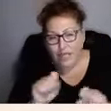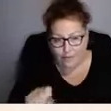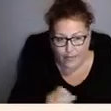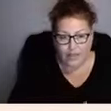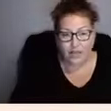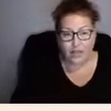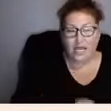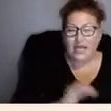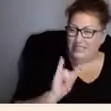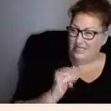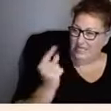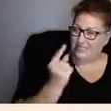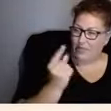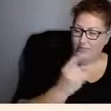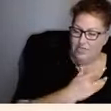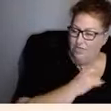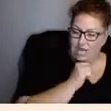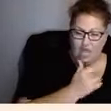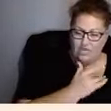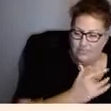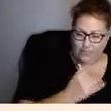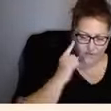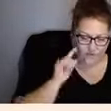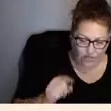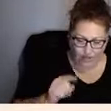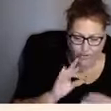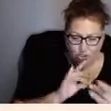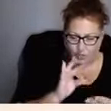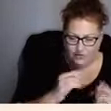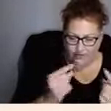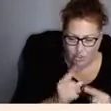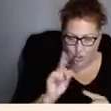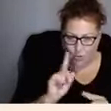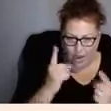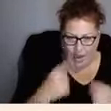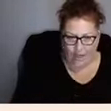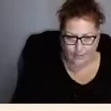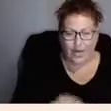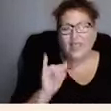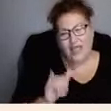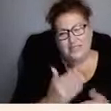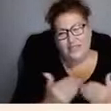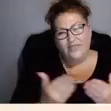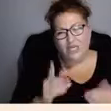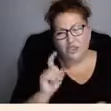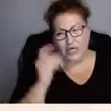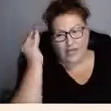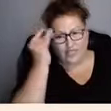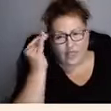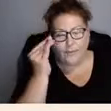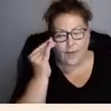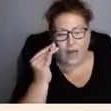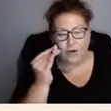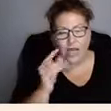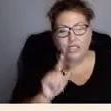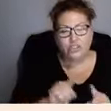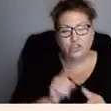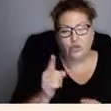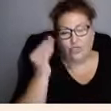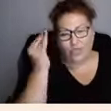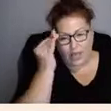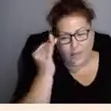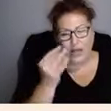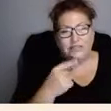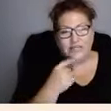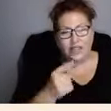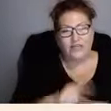something unusual for them in terms of the injury and where it occurred? Those are the things you need to think about as you think about distinguishing abuse from